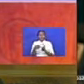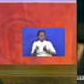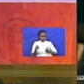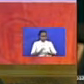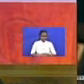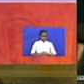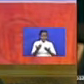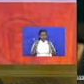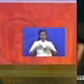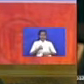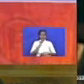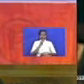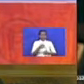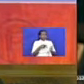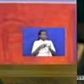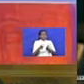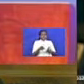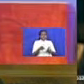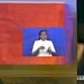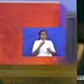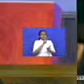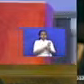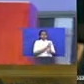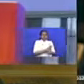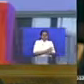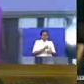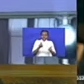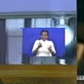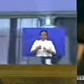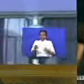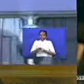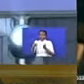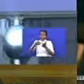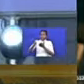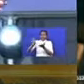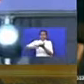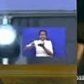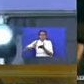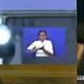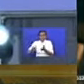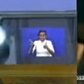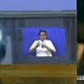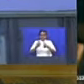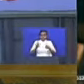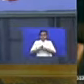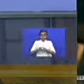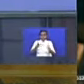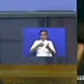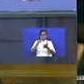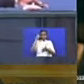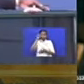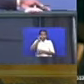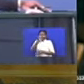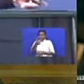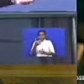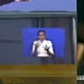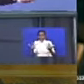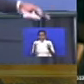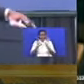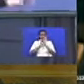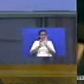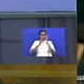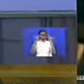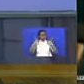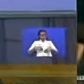deposit. I'm already paying rent. I can't afford to be able to. So how does a person working at Java, a